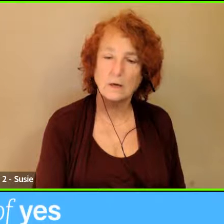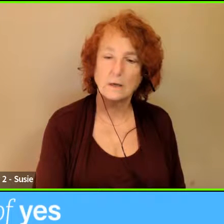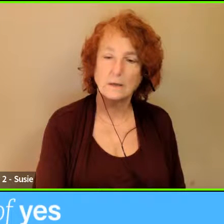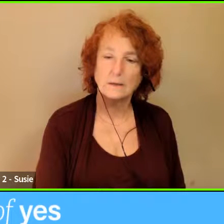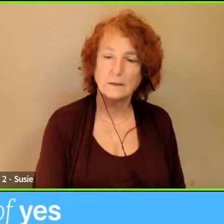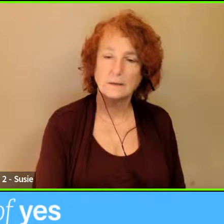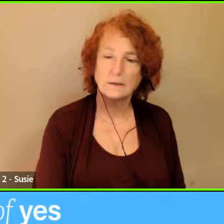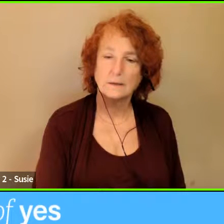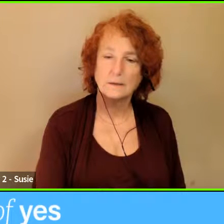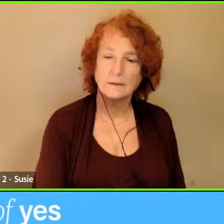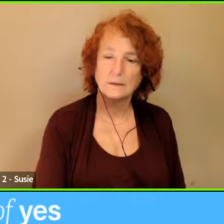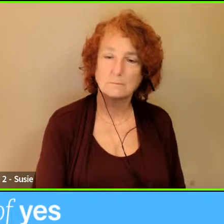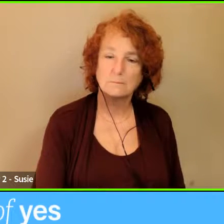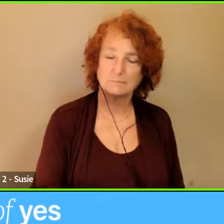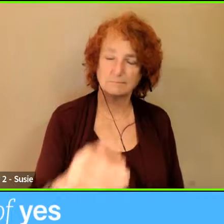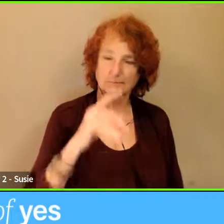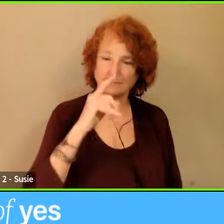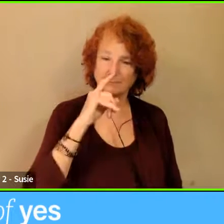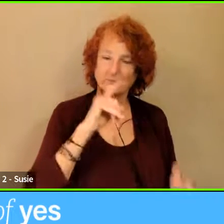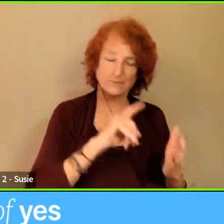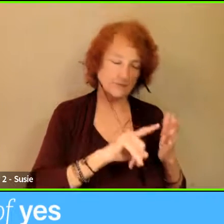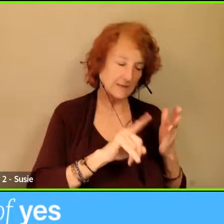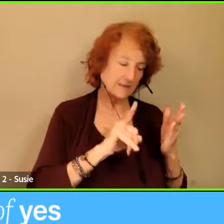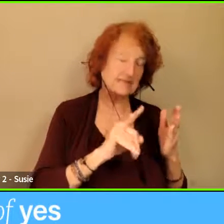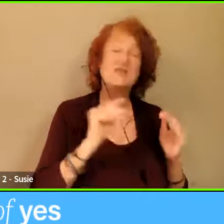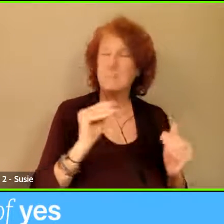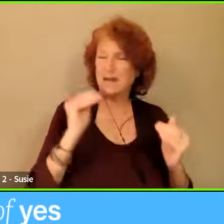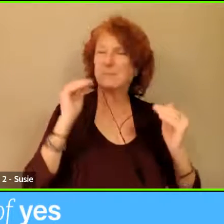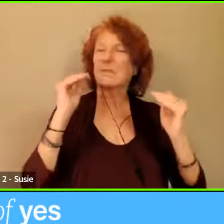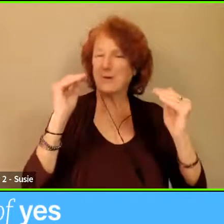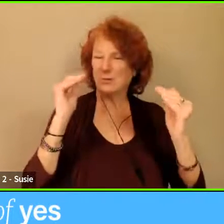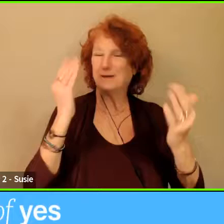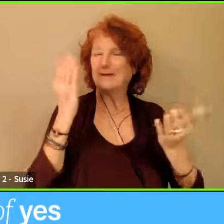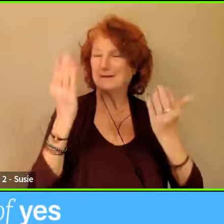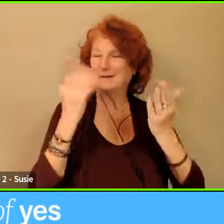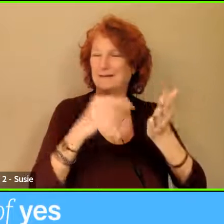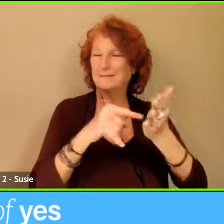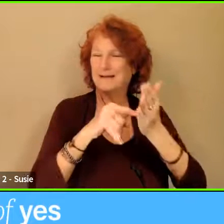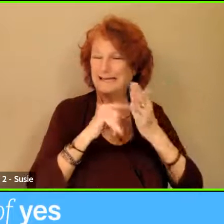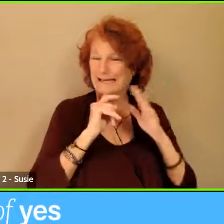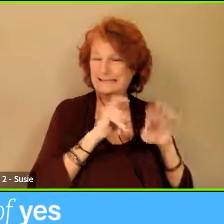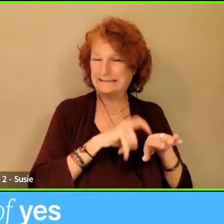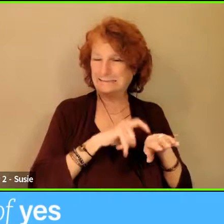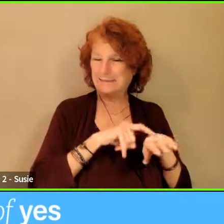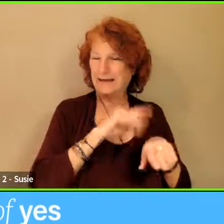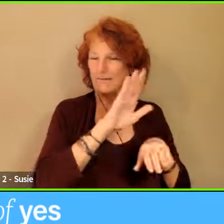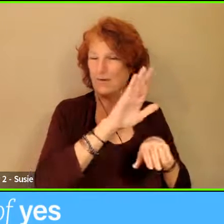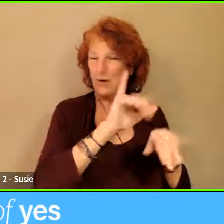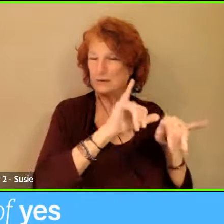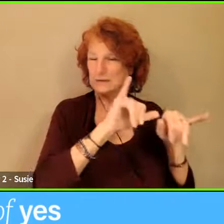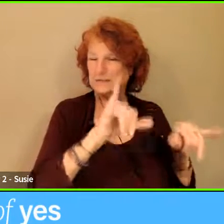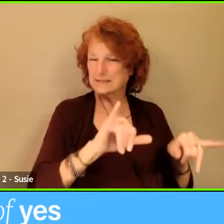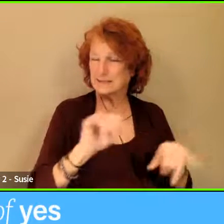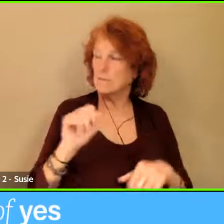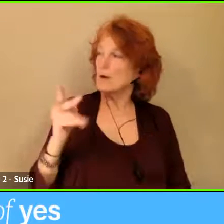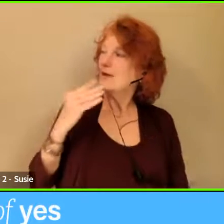Just checking to make sure our Zoom. Tanisha's being promoted. It just may be taking a moment for her system. Okay, thank you.